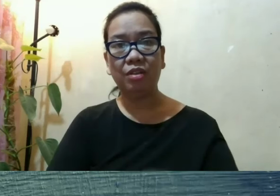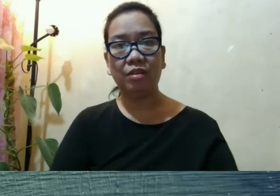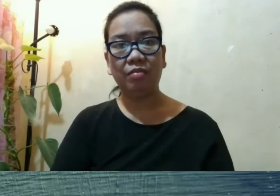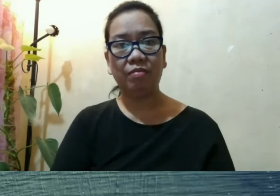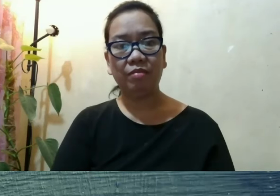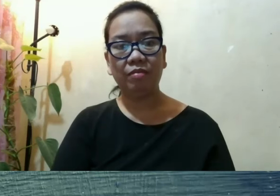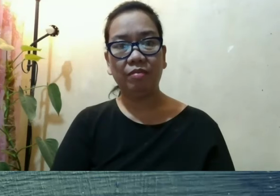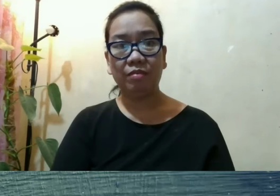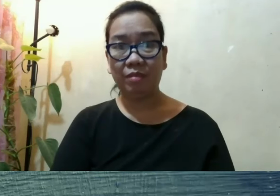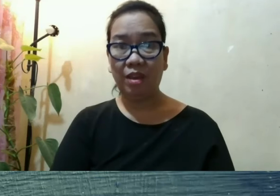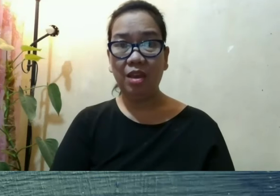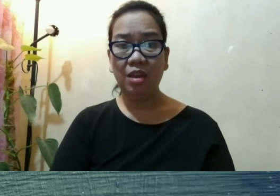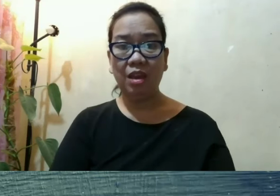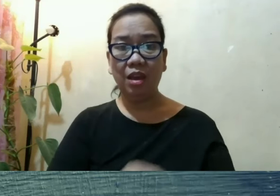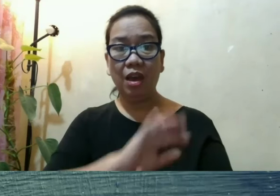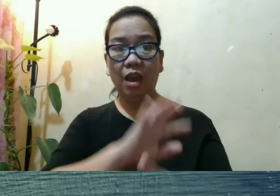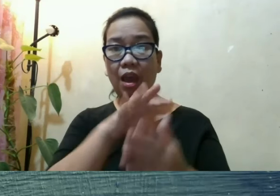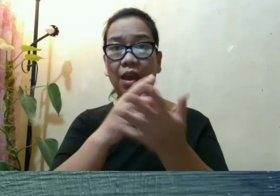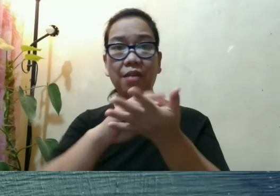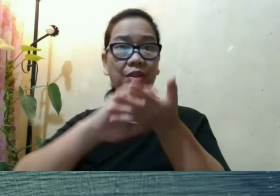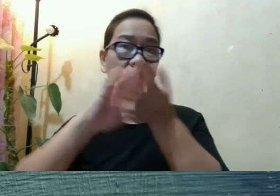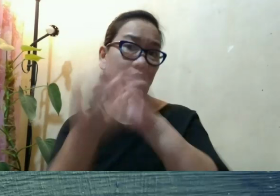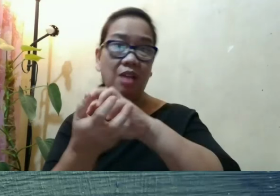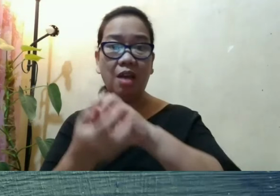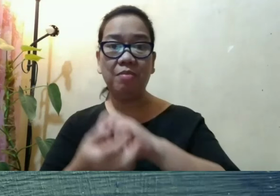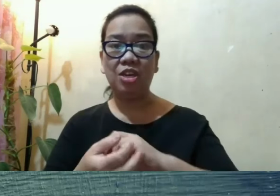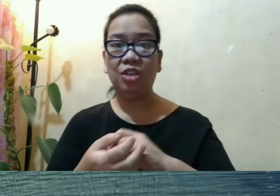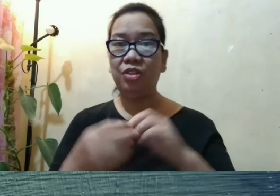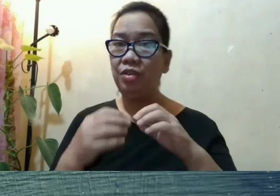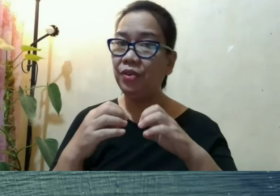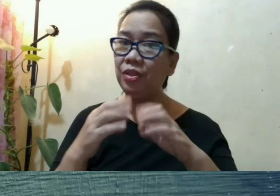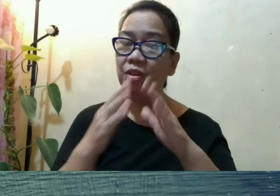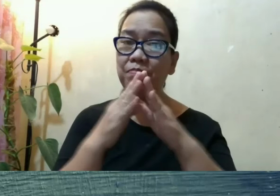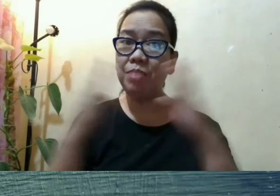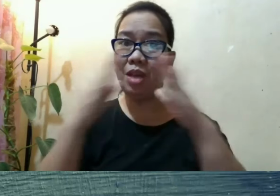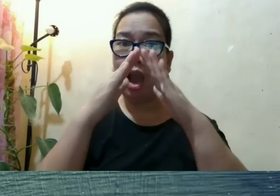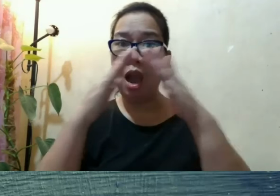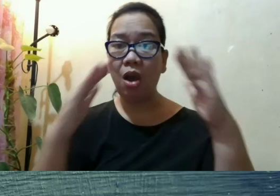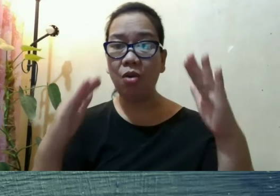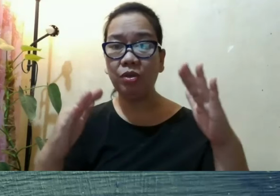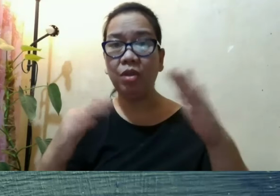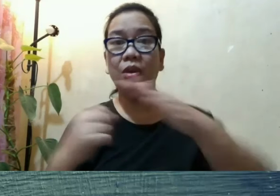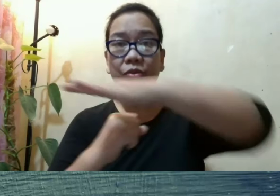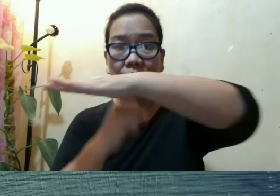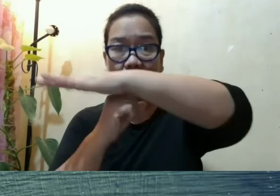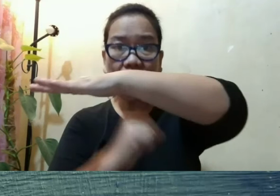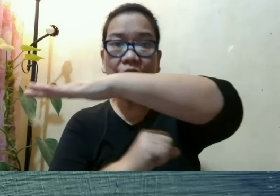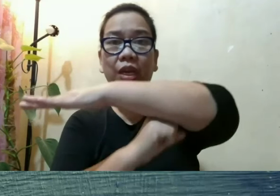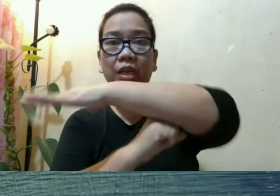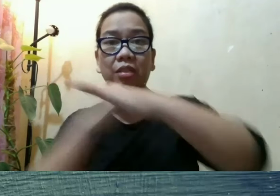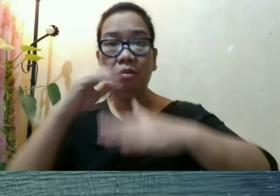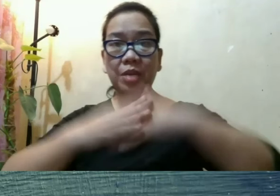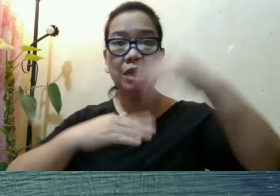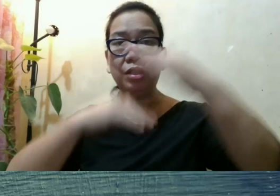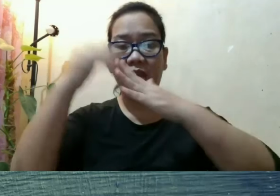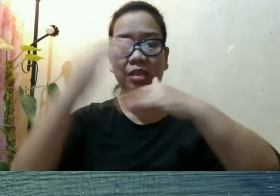damage. Okay? Everything's damaged, even the big house, the